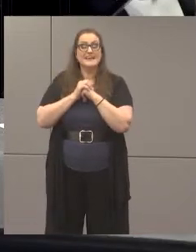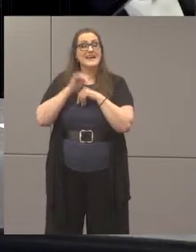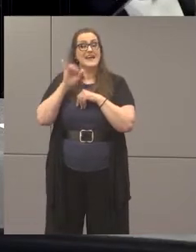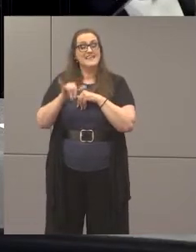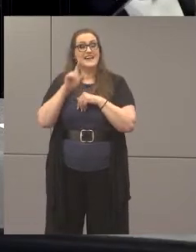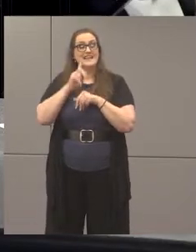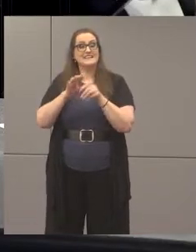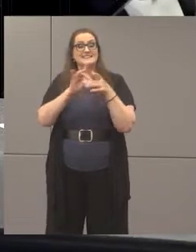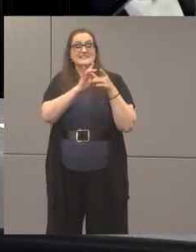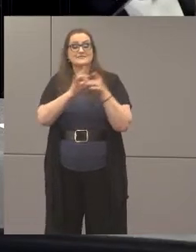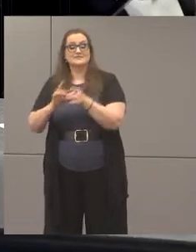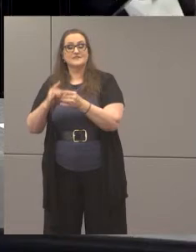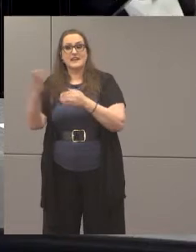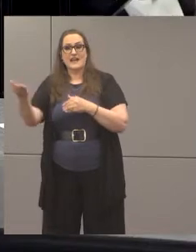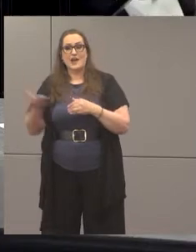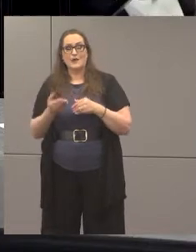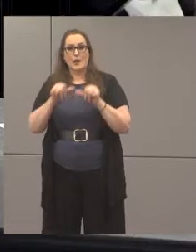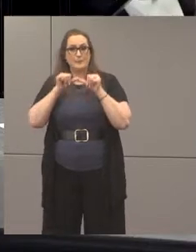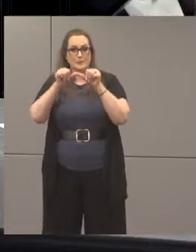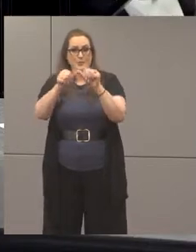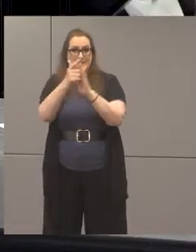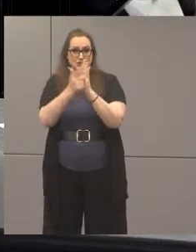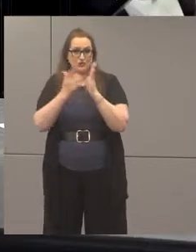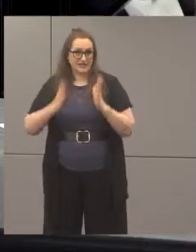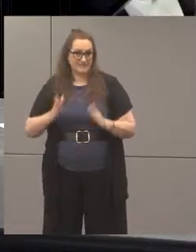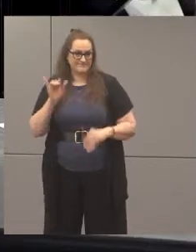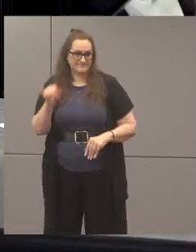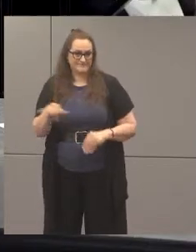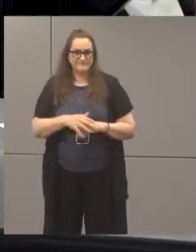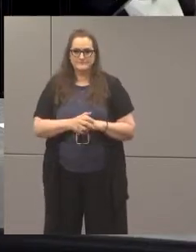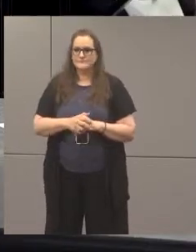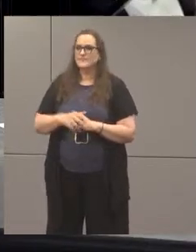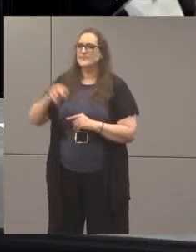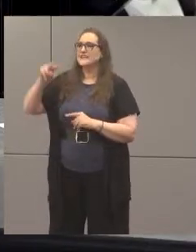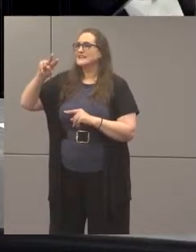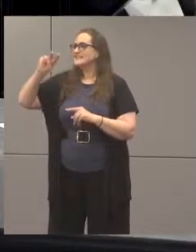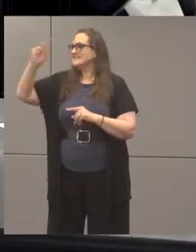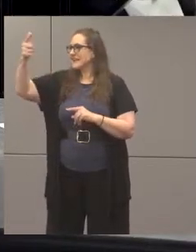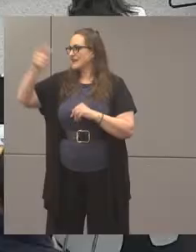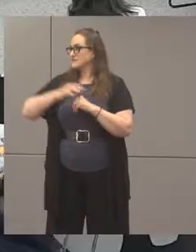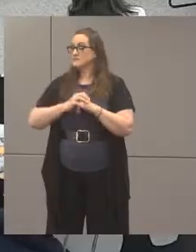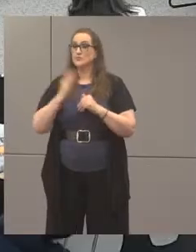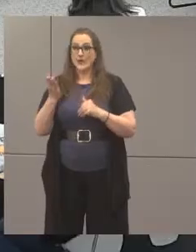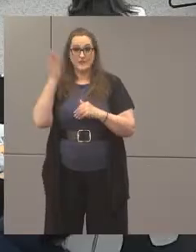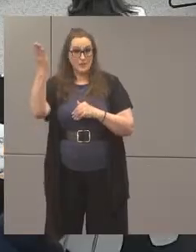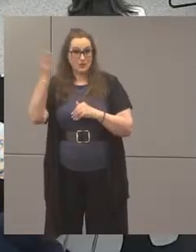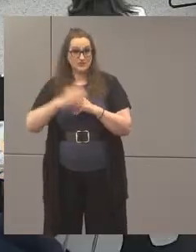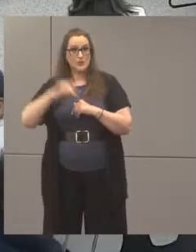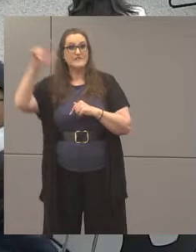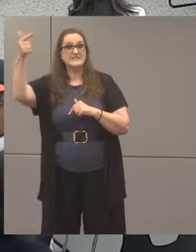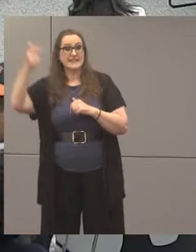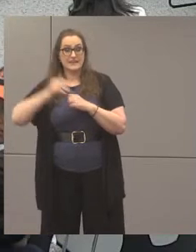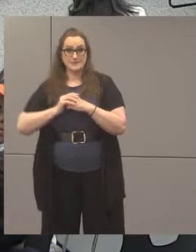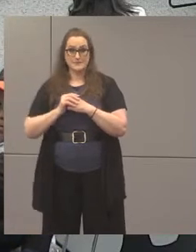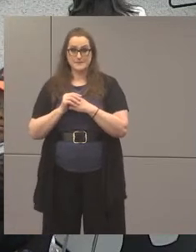as it pertains to hiring a permanent attorney. Second. We have a motion, we have a